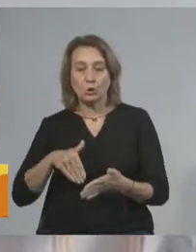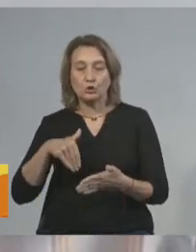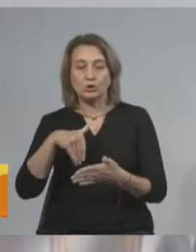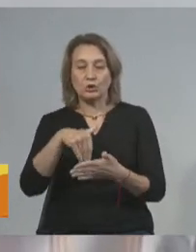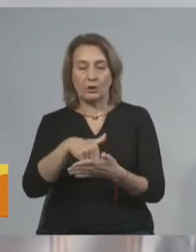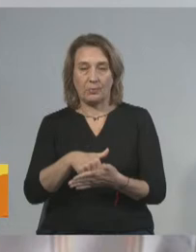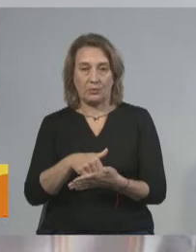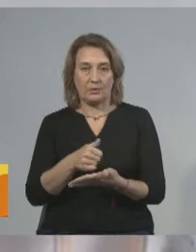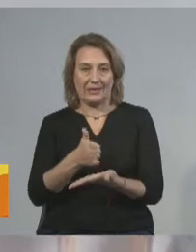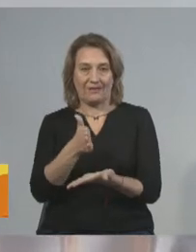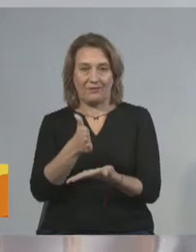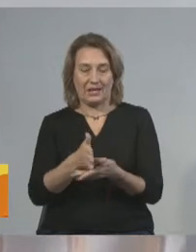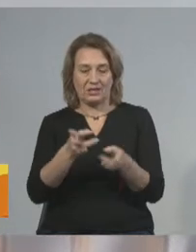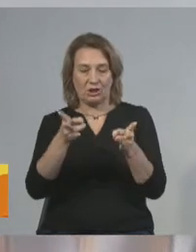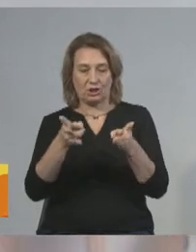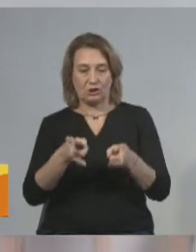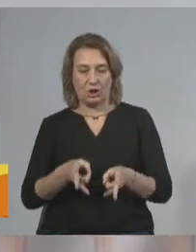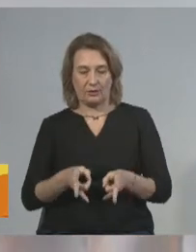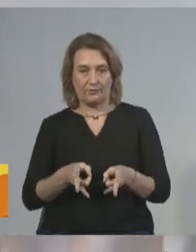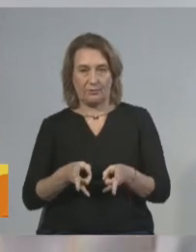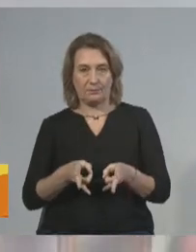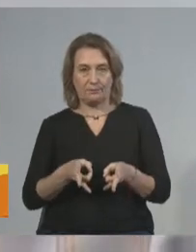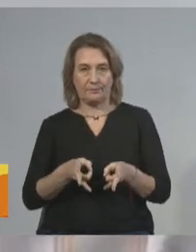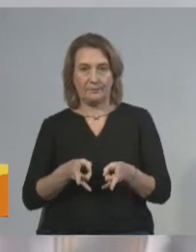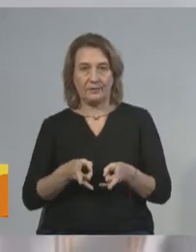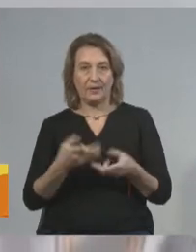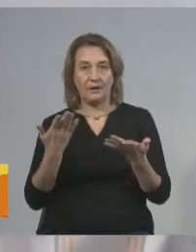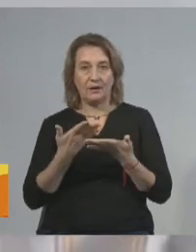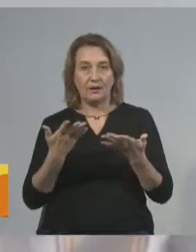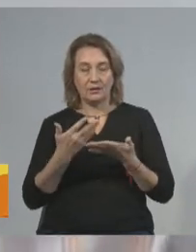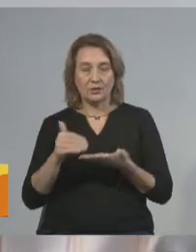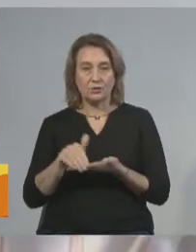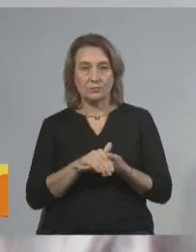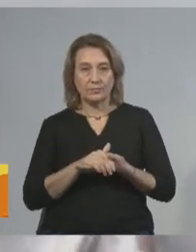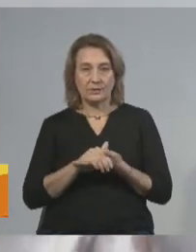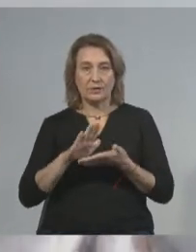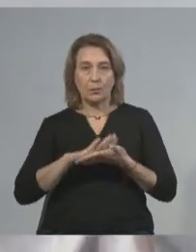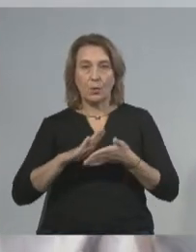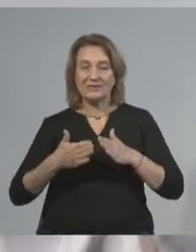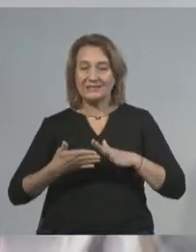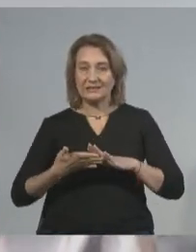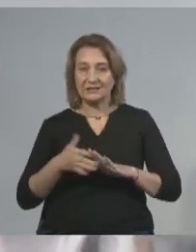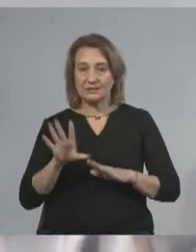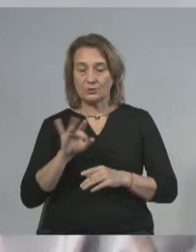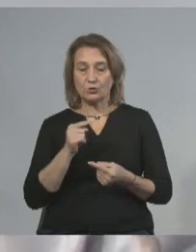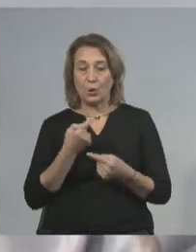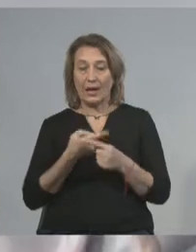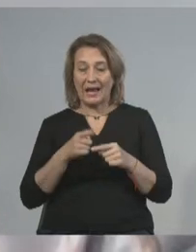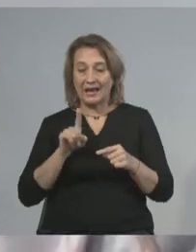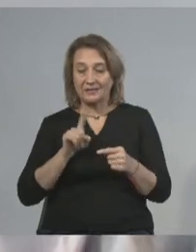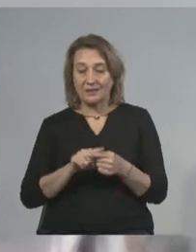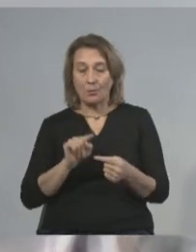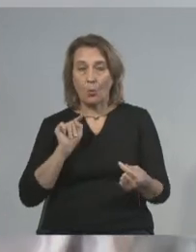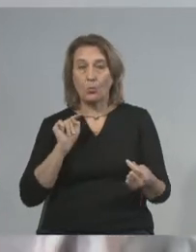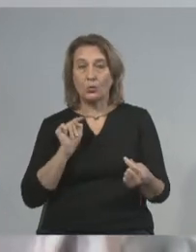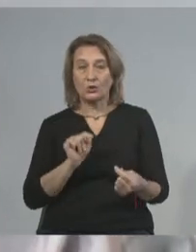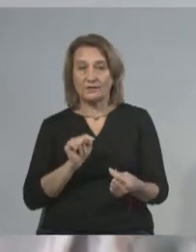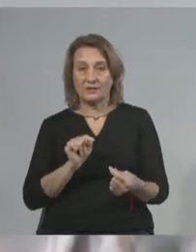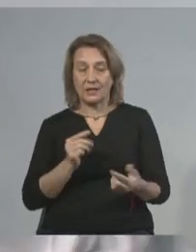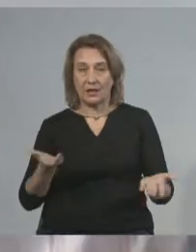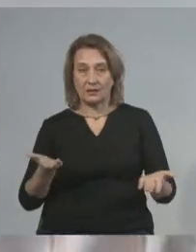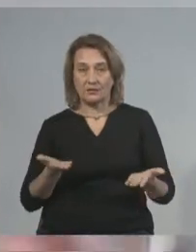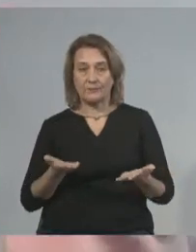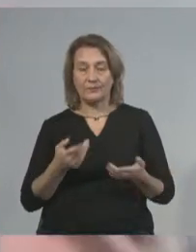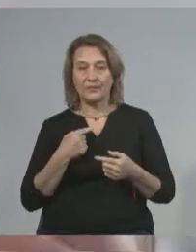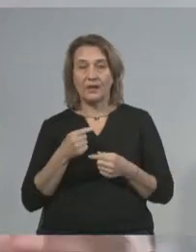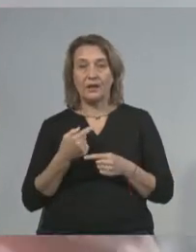were and are the victims of that process are to have the coordinated position to counteract